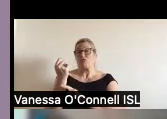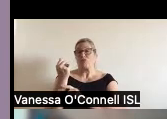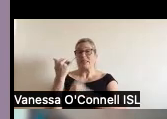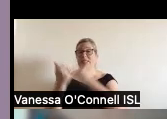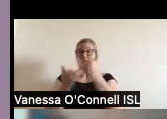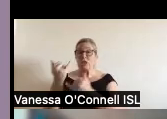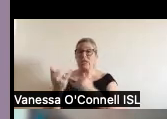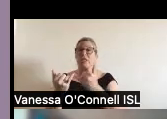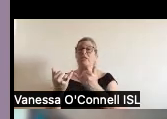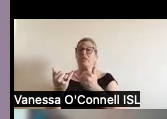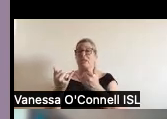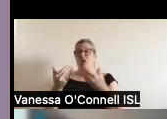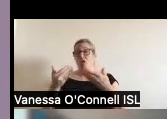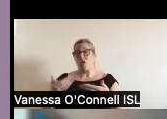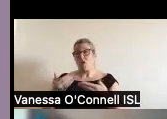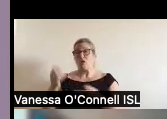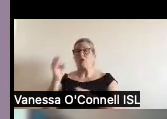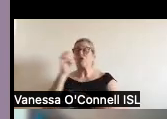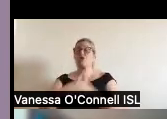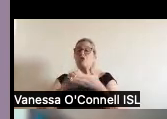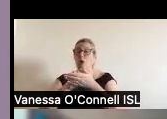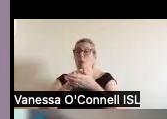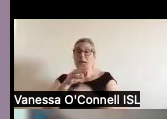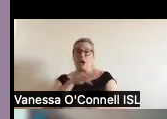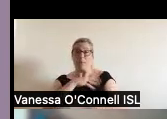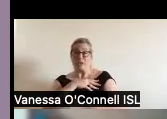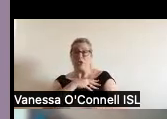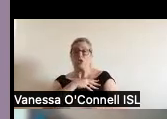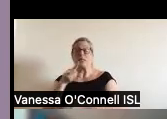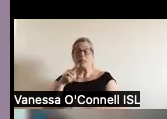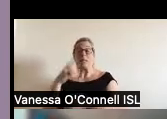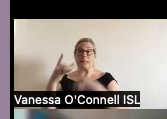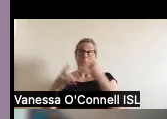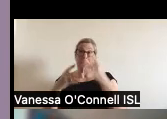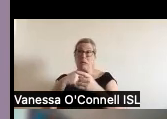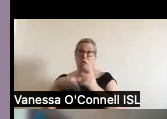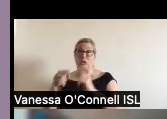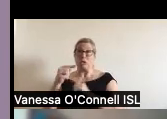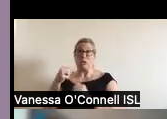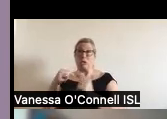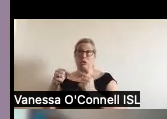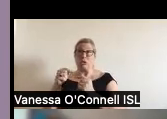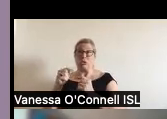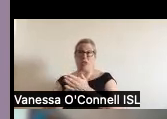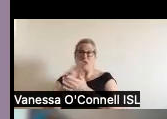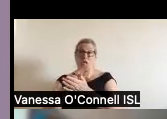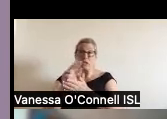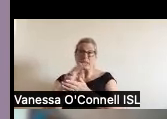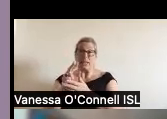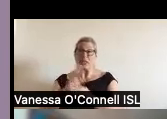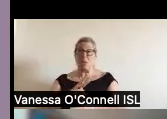current College of European Commissioners is made of 13 women out of